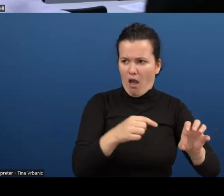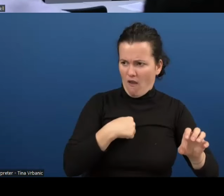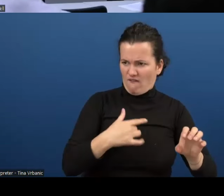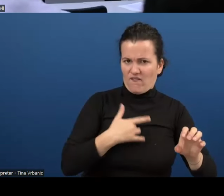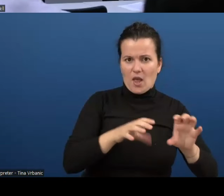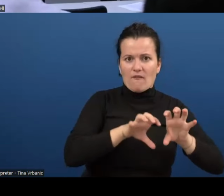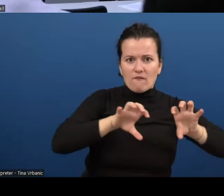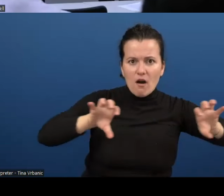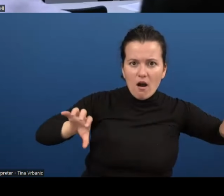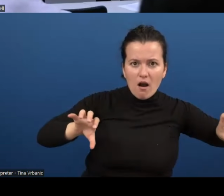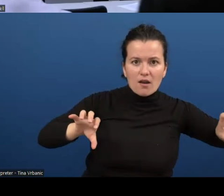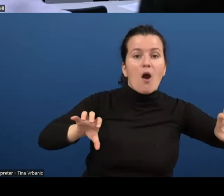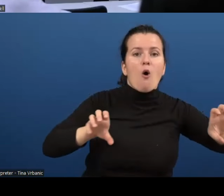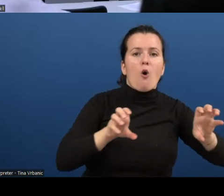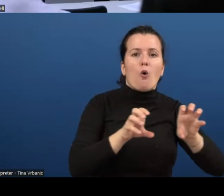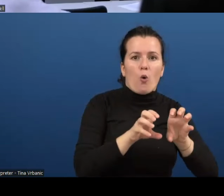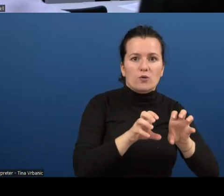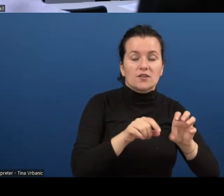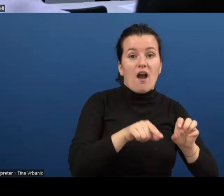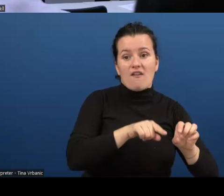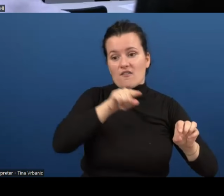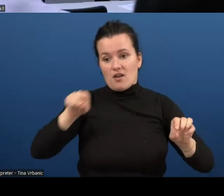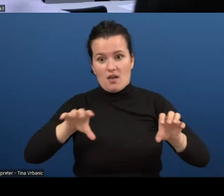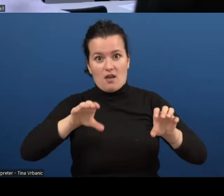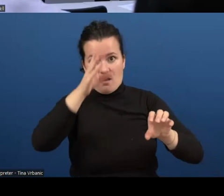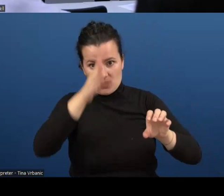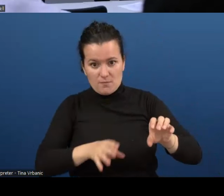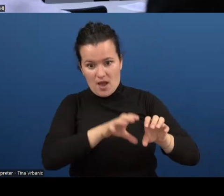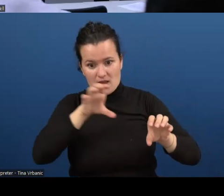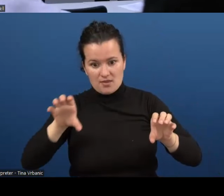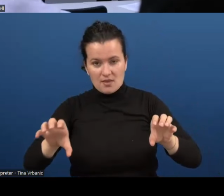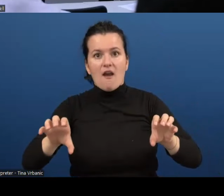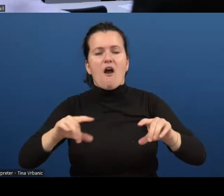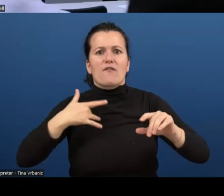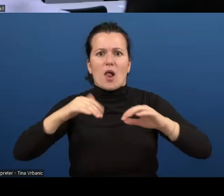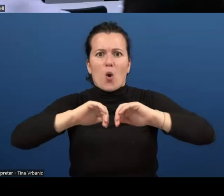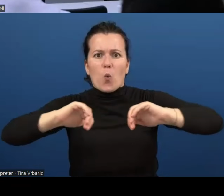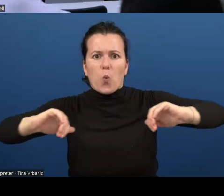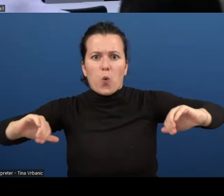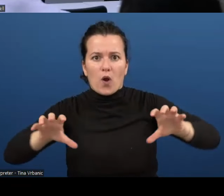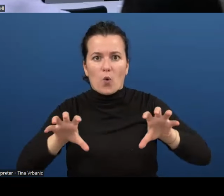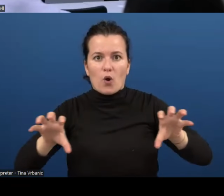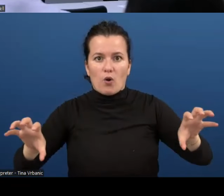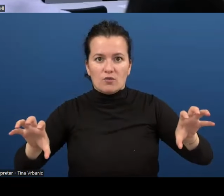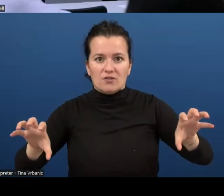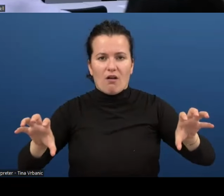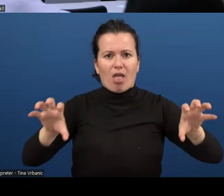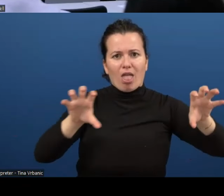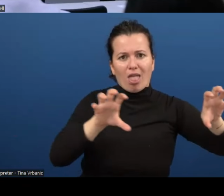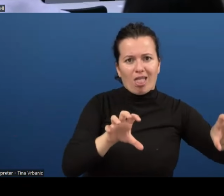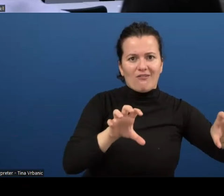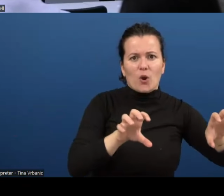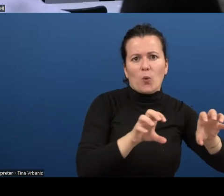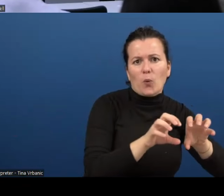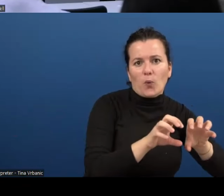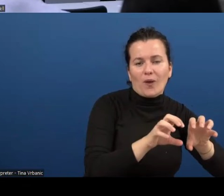is also very clear is that if you do it simultaneously, so in the first example here, it was